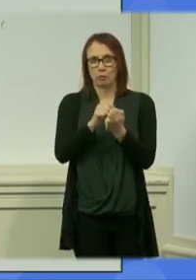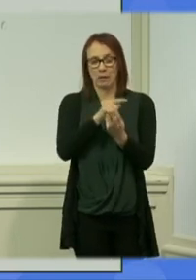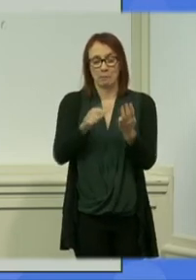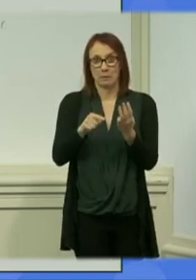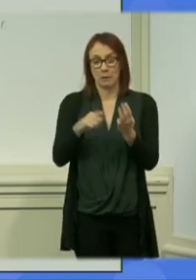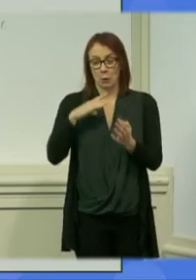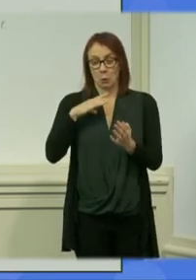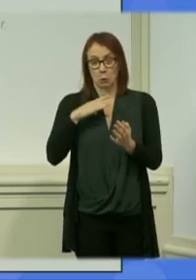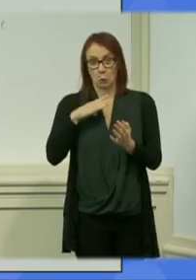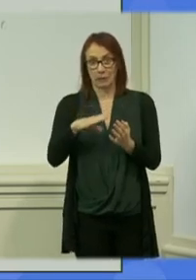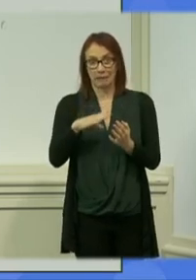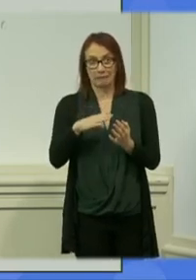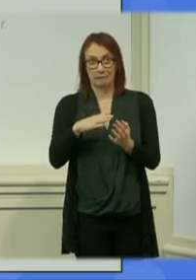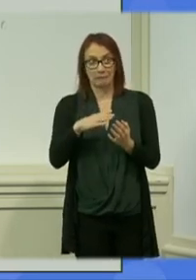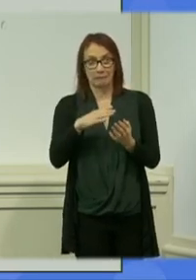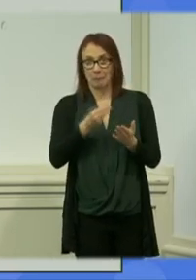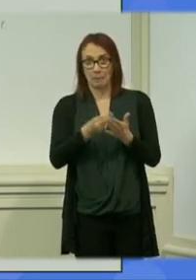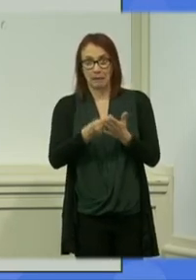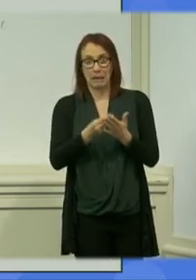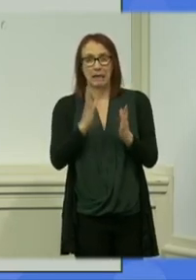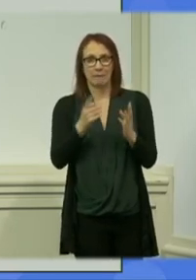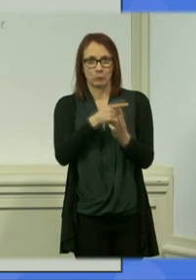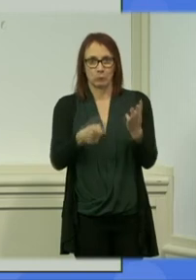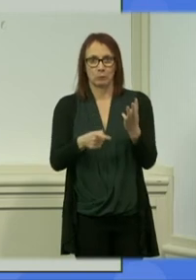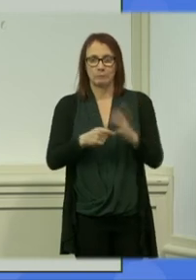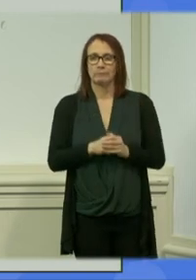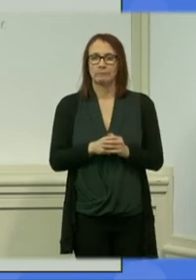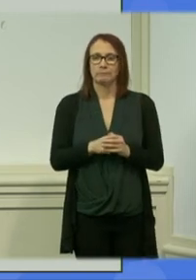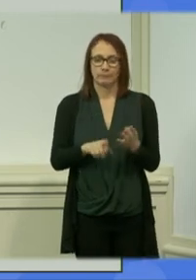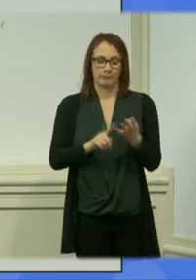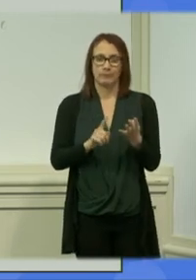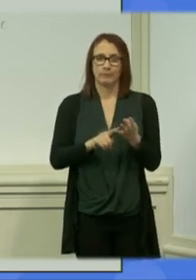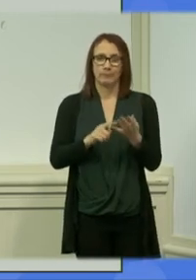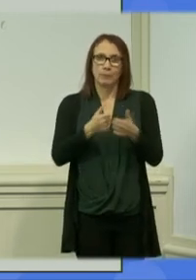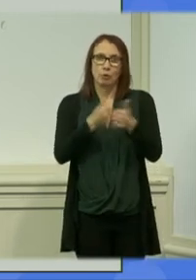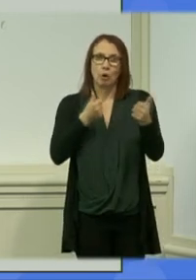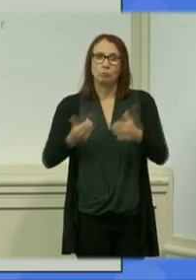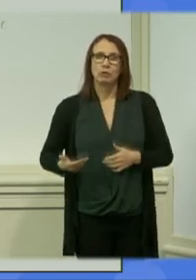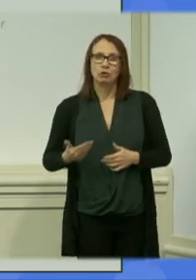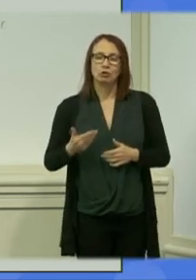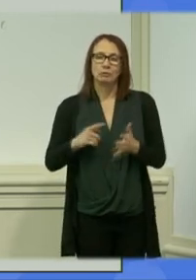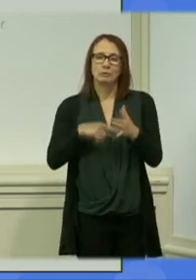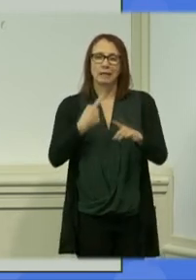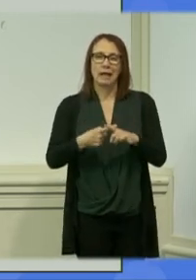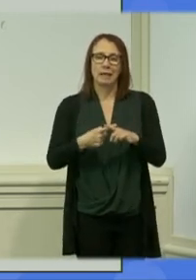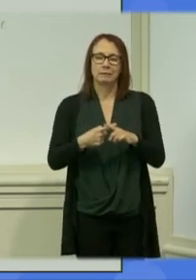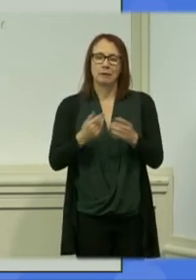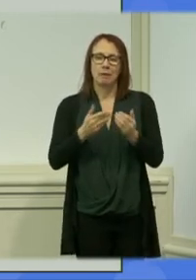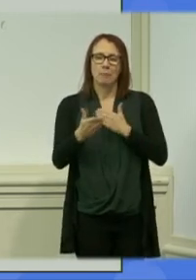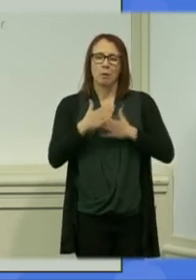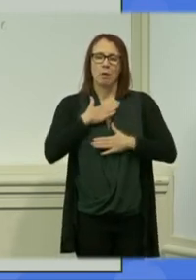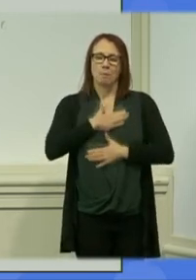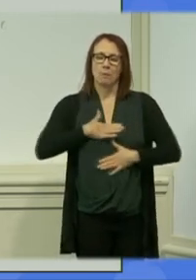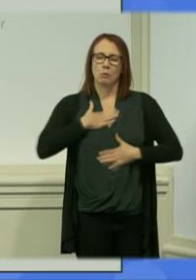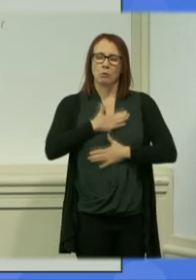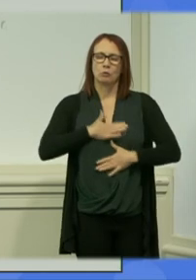run things, you're going to be charging them. Corporation tax is a more emotive tax. And you have to look at this vis-a-vis